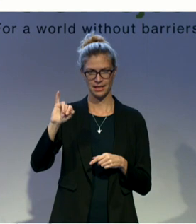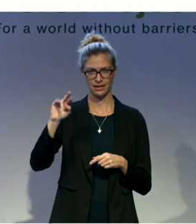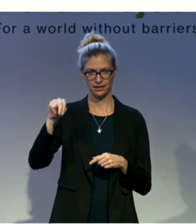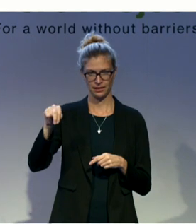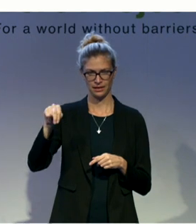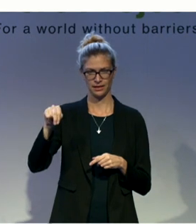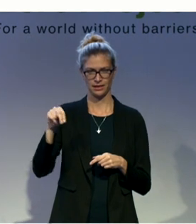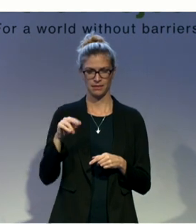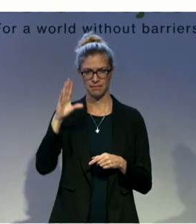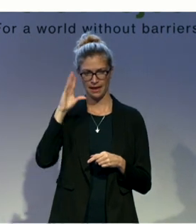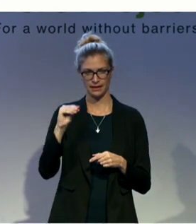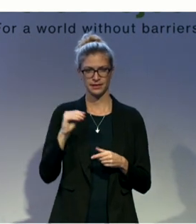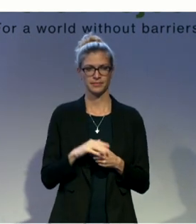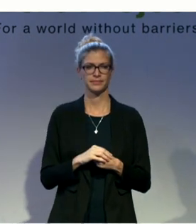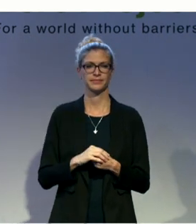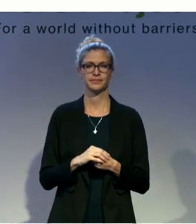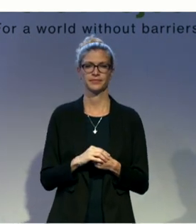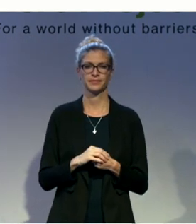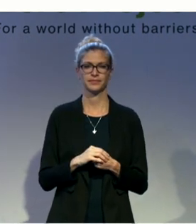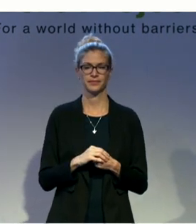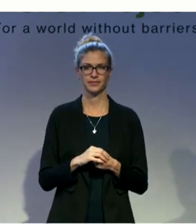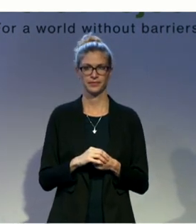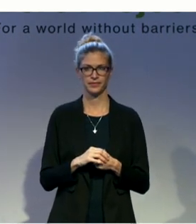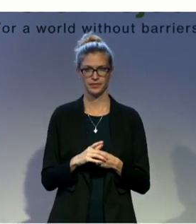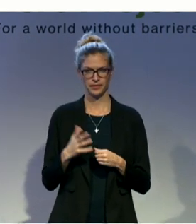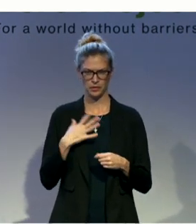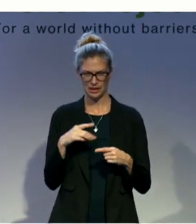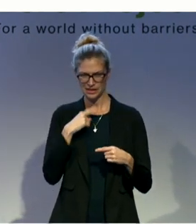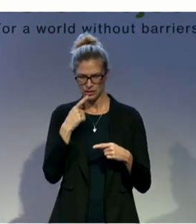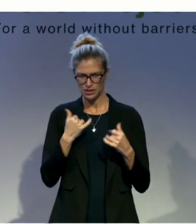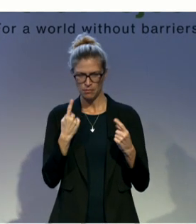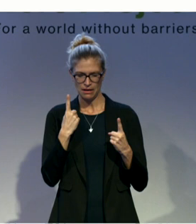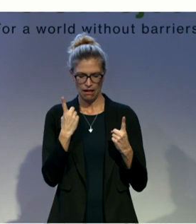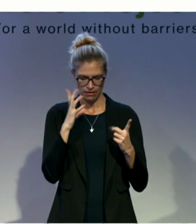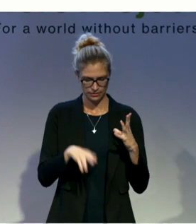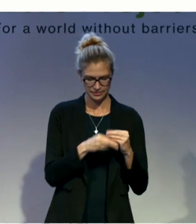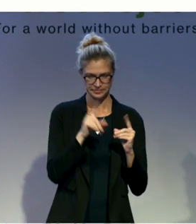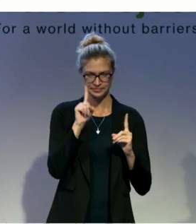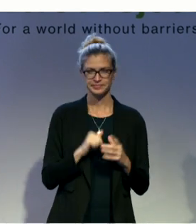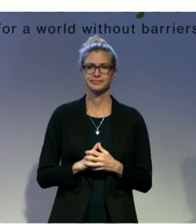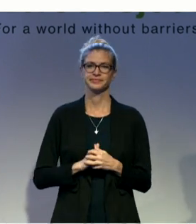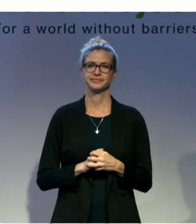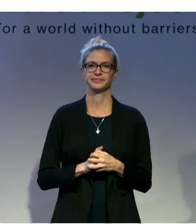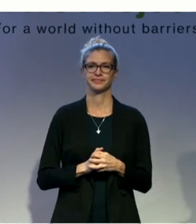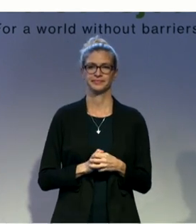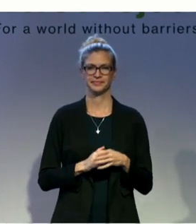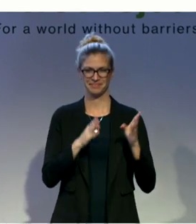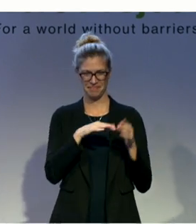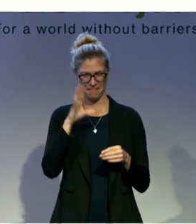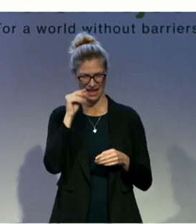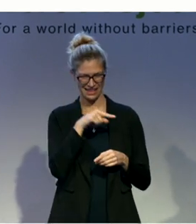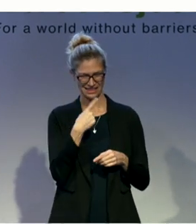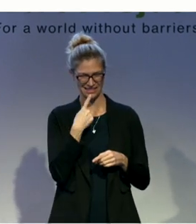say something. When I was talking to him to prepare the session, he told me, literally, it is very